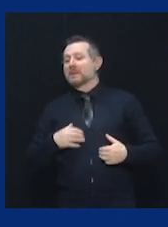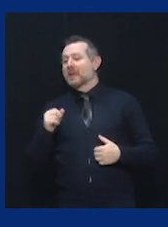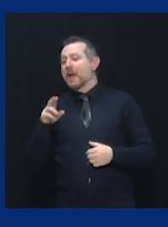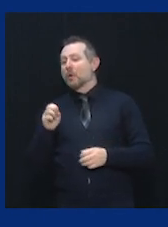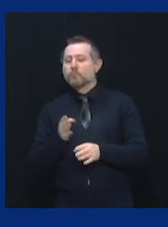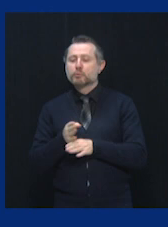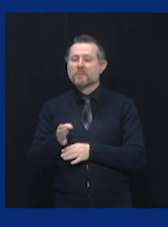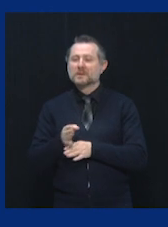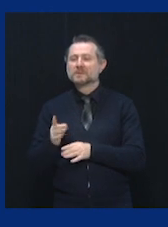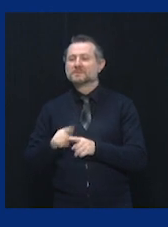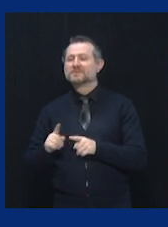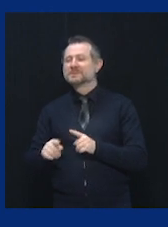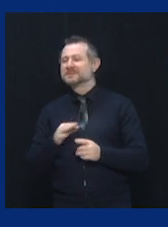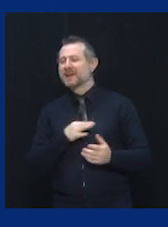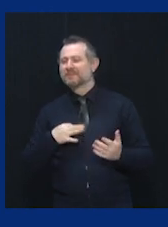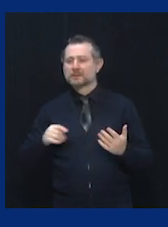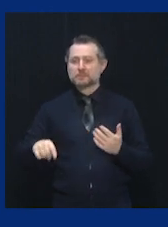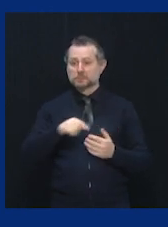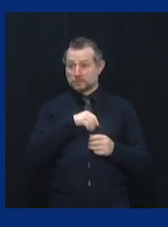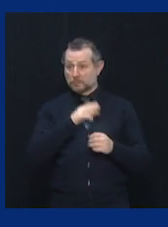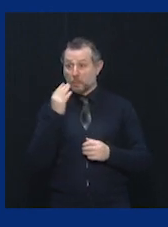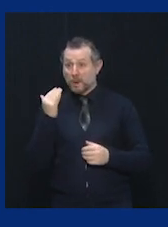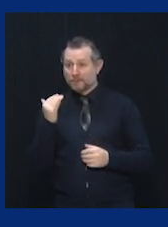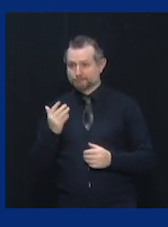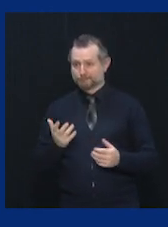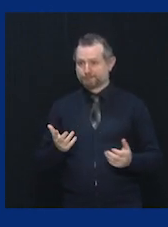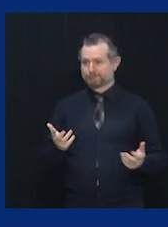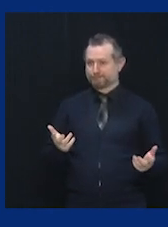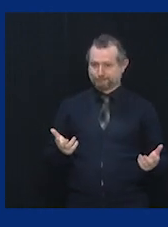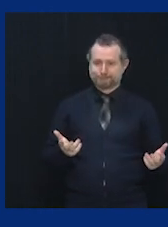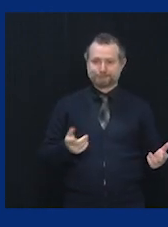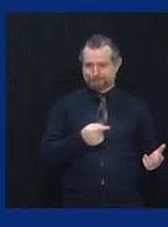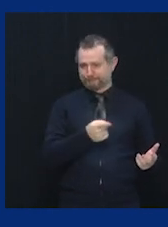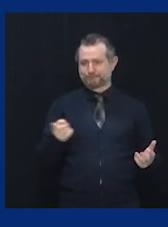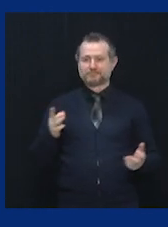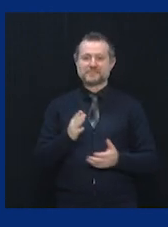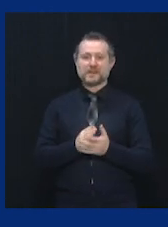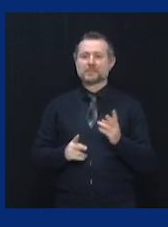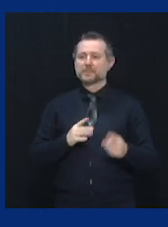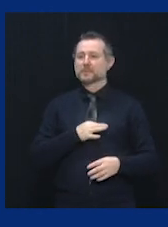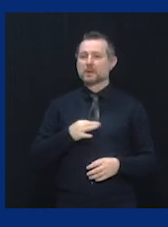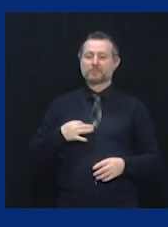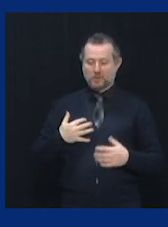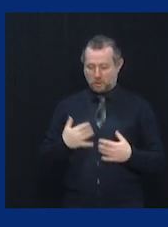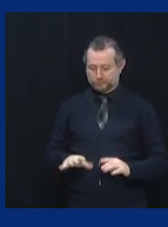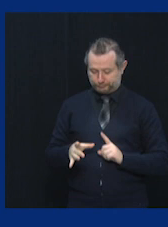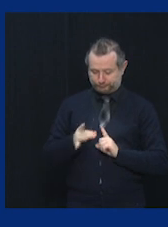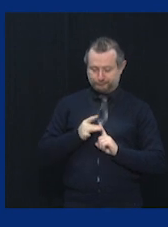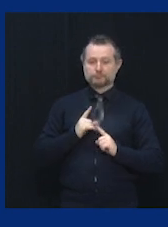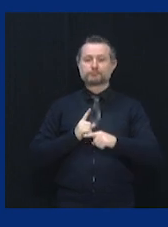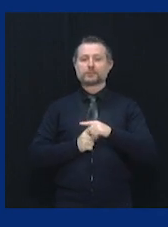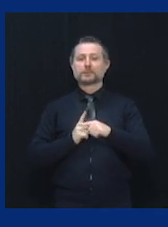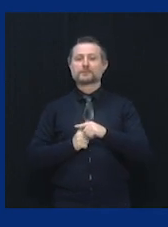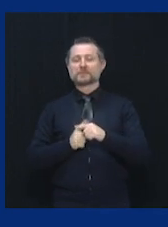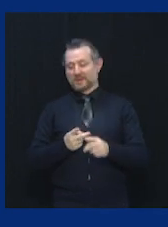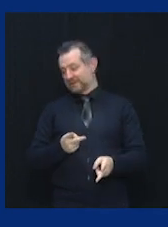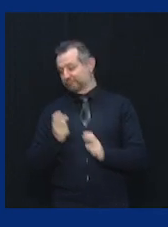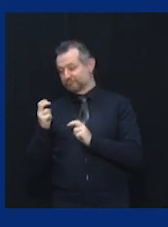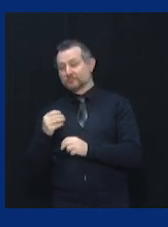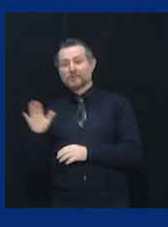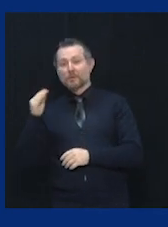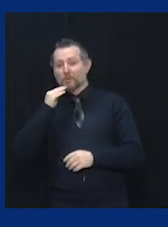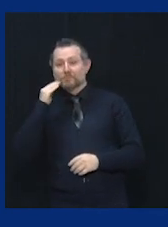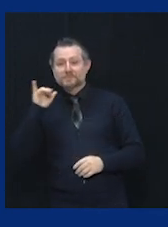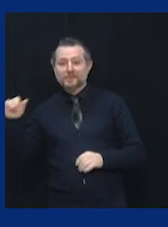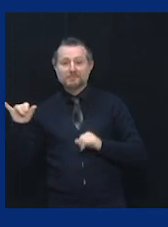shortages, staff shortages. Why? Because they have staff getting sick. So top priority was vaccinate the healthcare